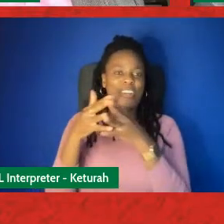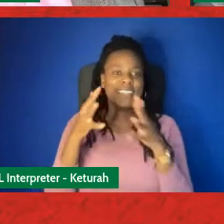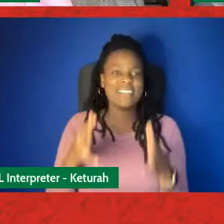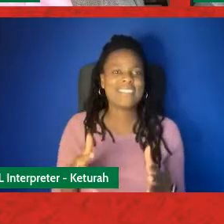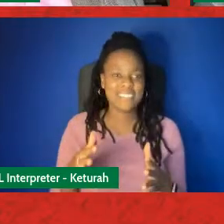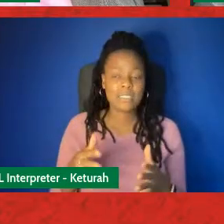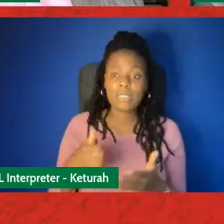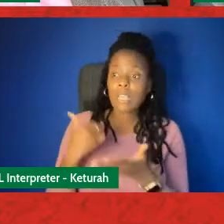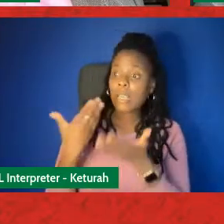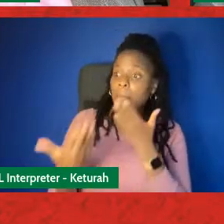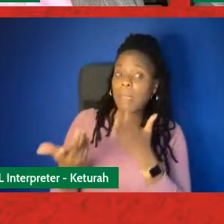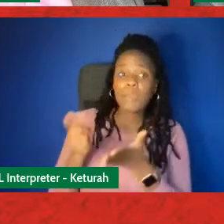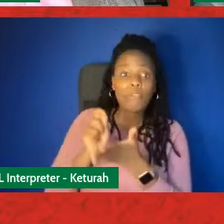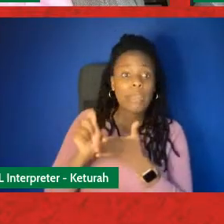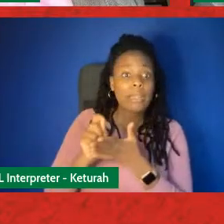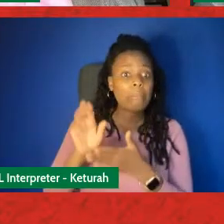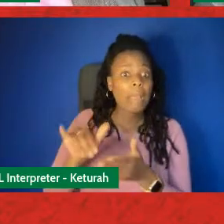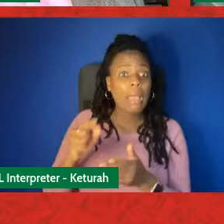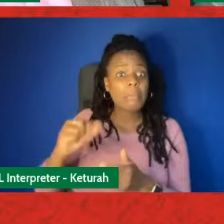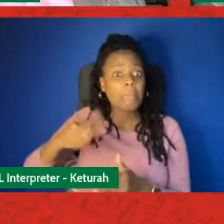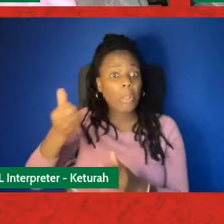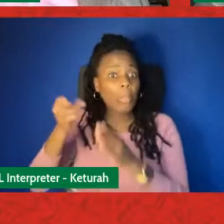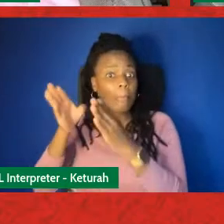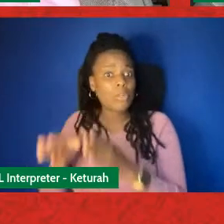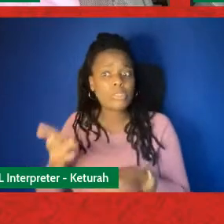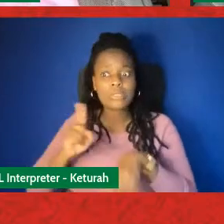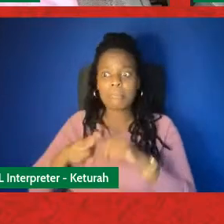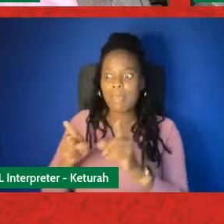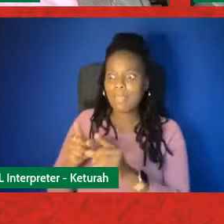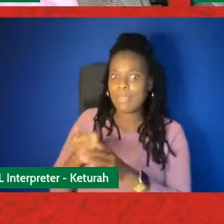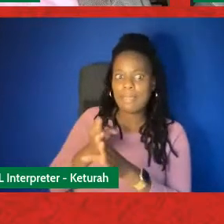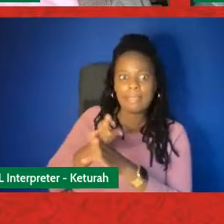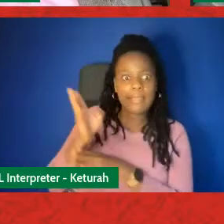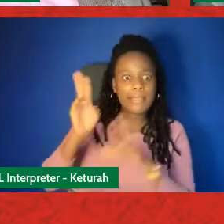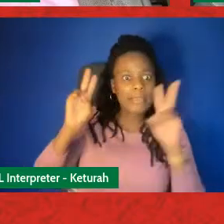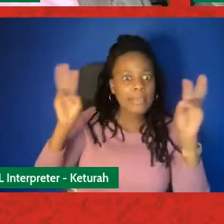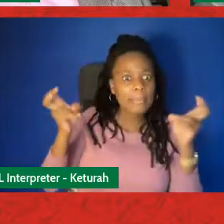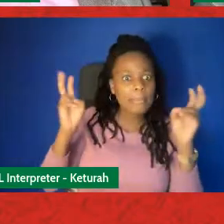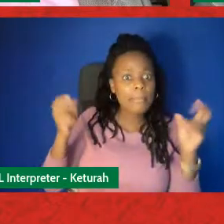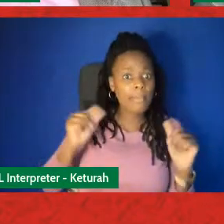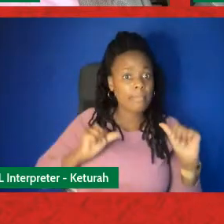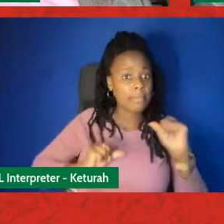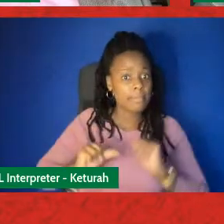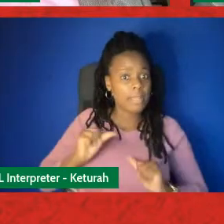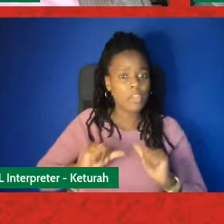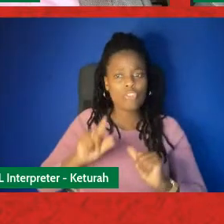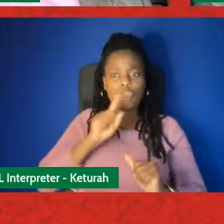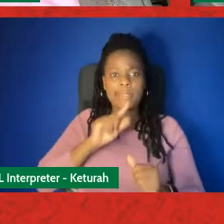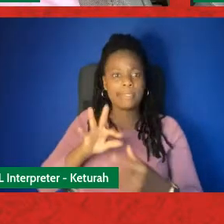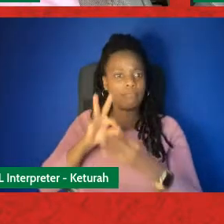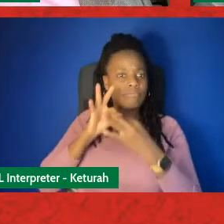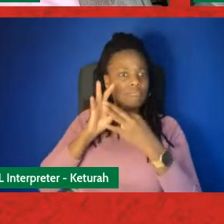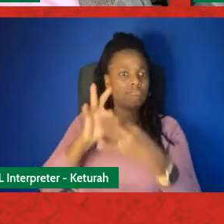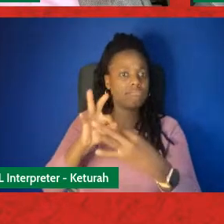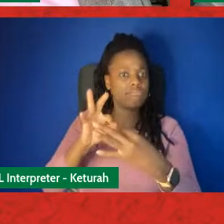be written by someone else, but that story and the main theme of that play is one that reflects and